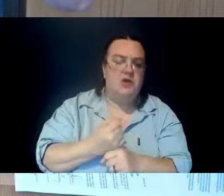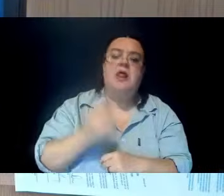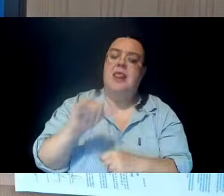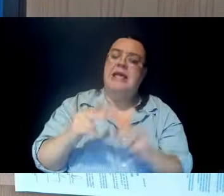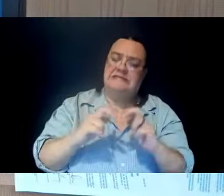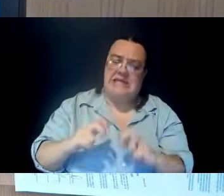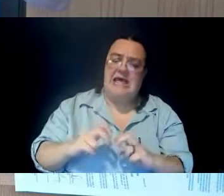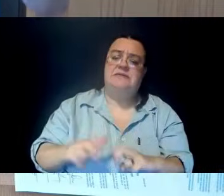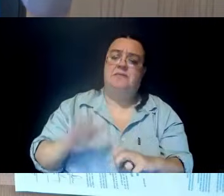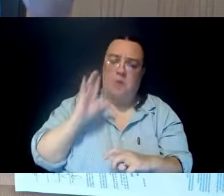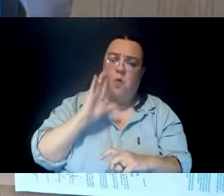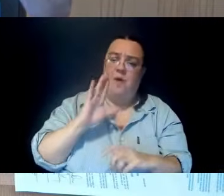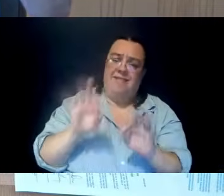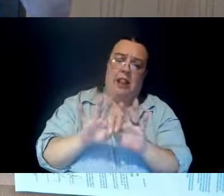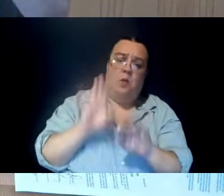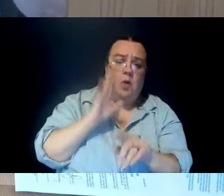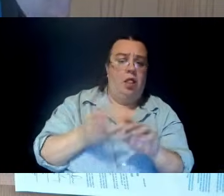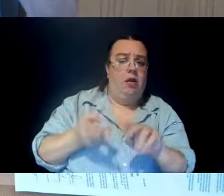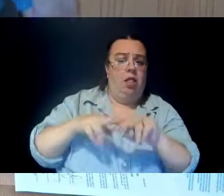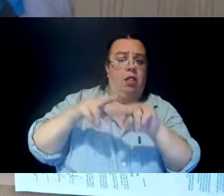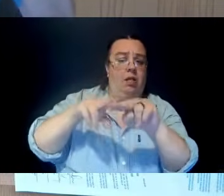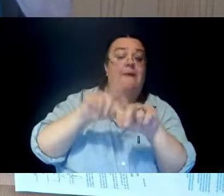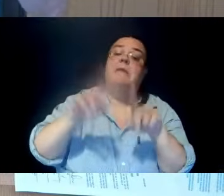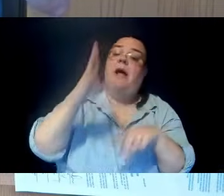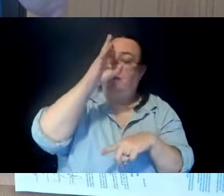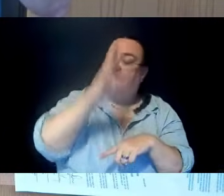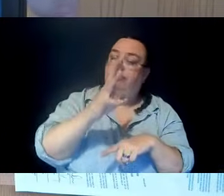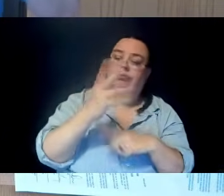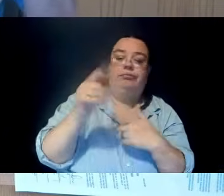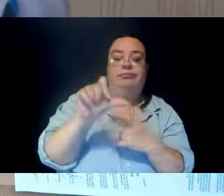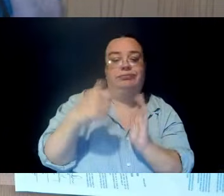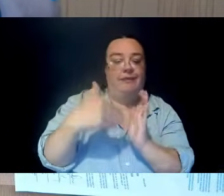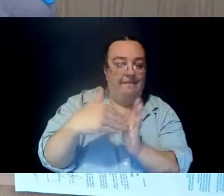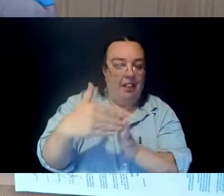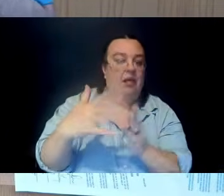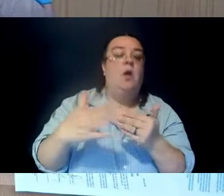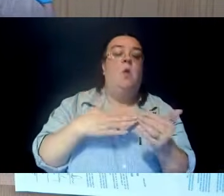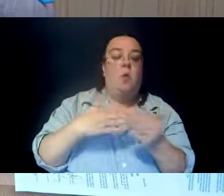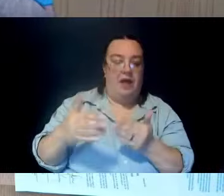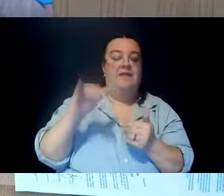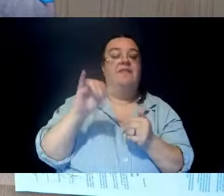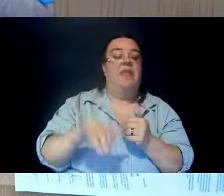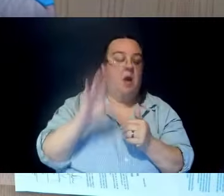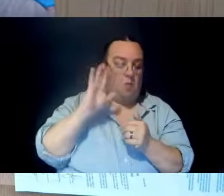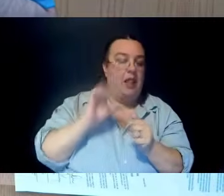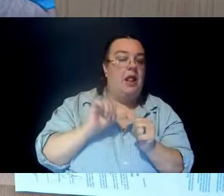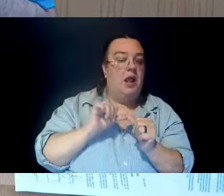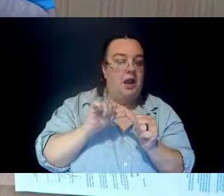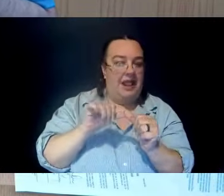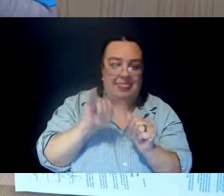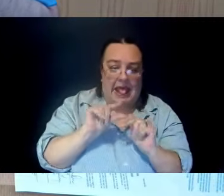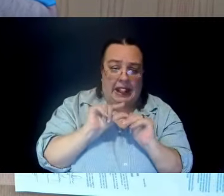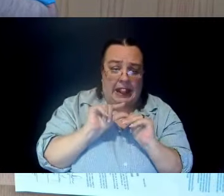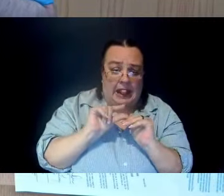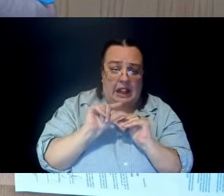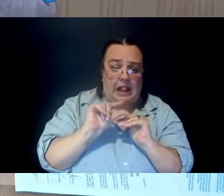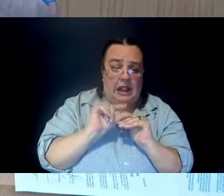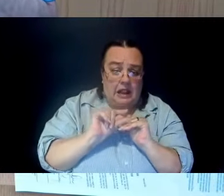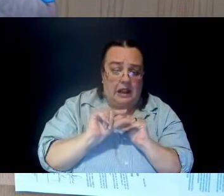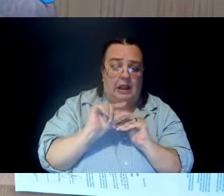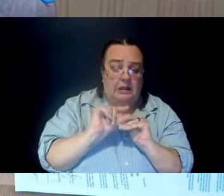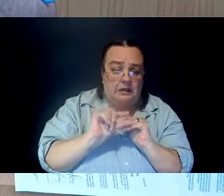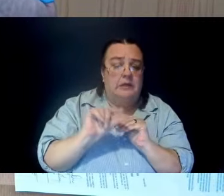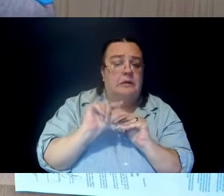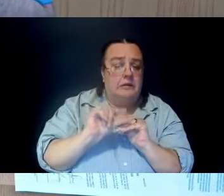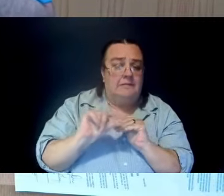But if it was $10 million, that whatever it is, that will continue. That little bit of money will be what's